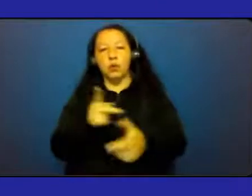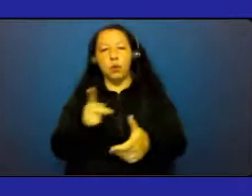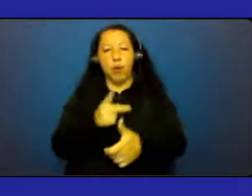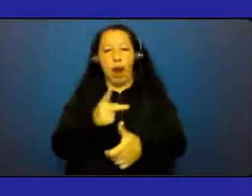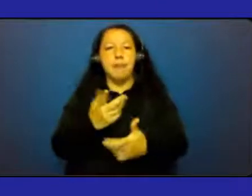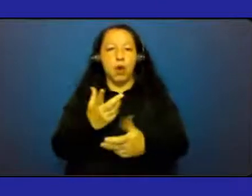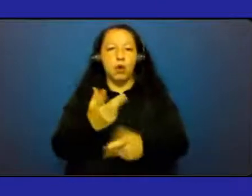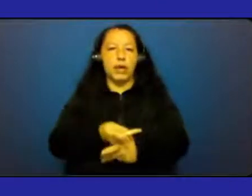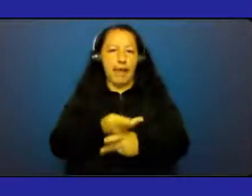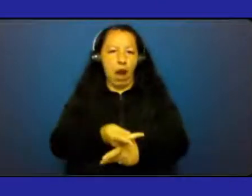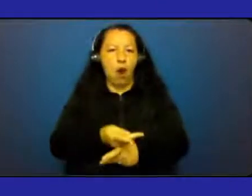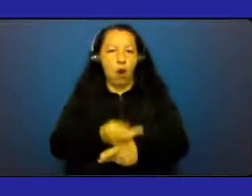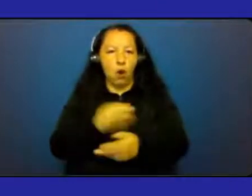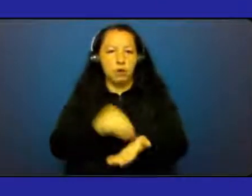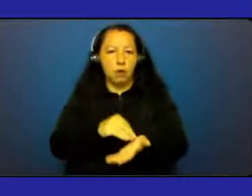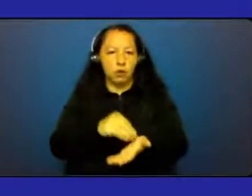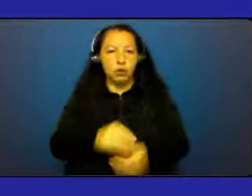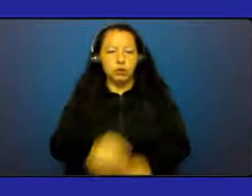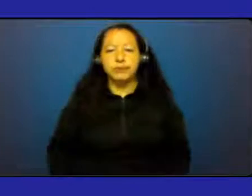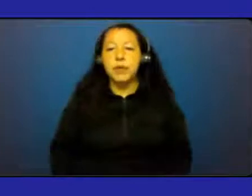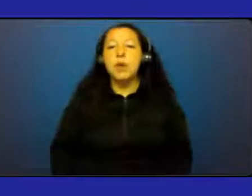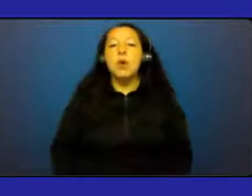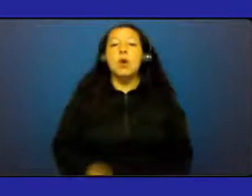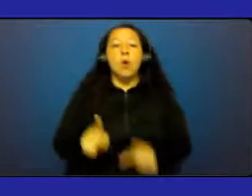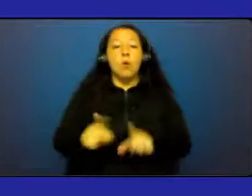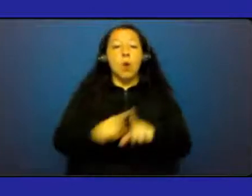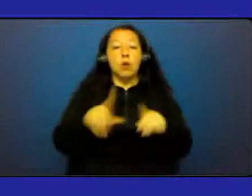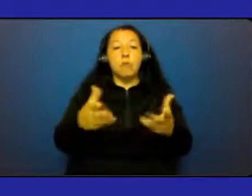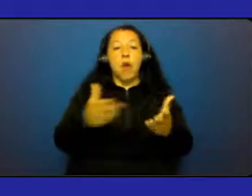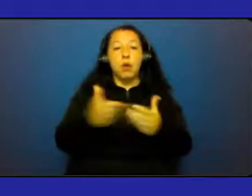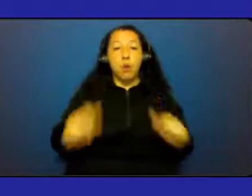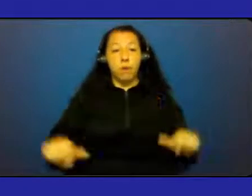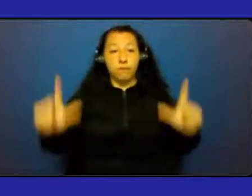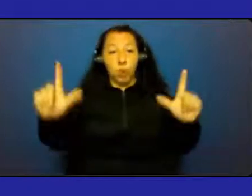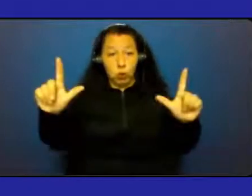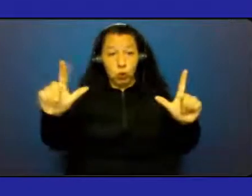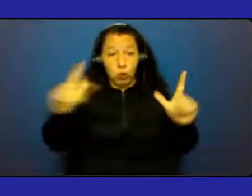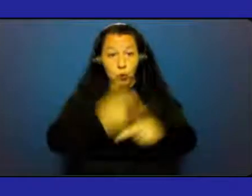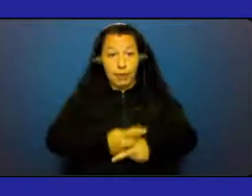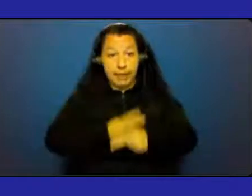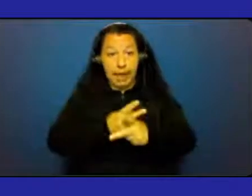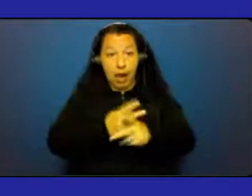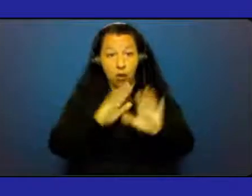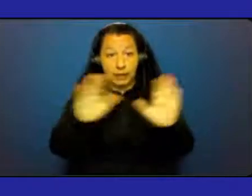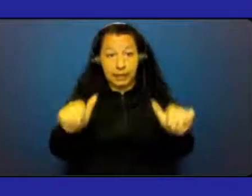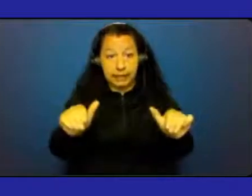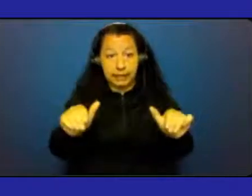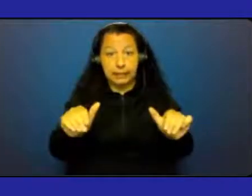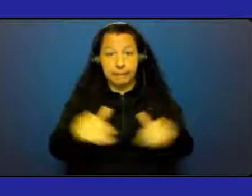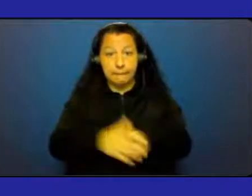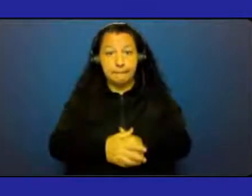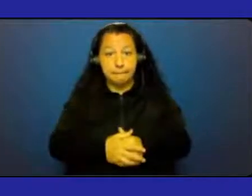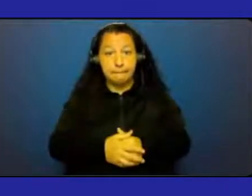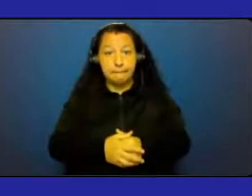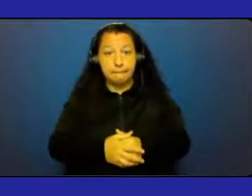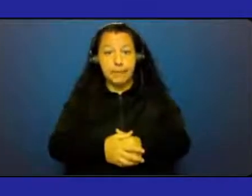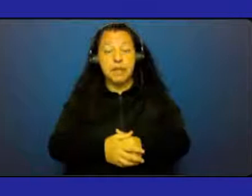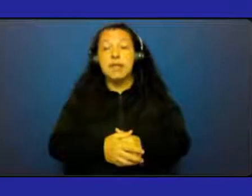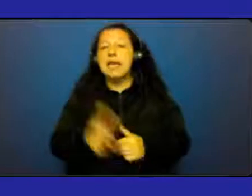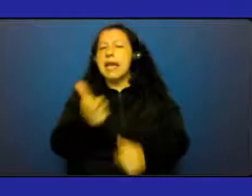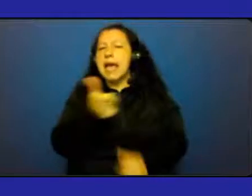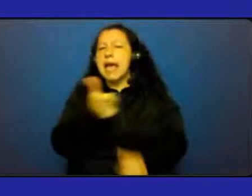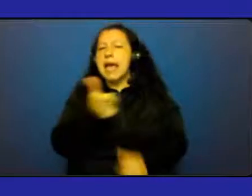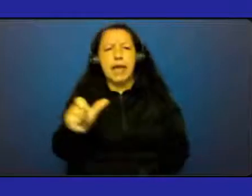We are also providing through our virtual care capabilities. Any